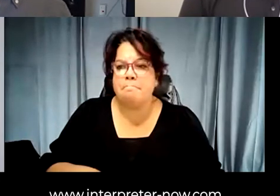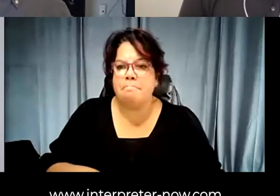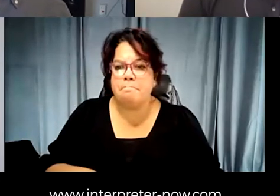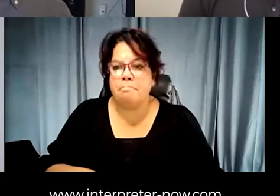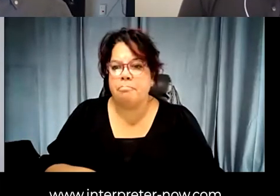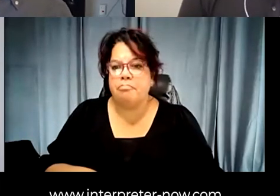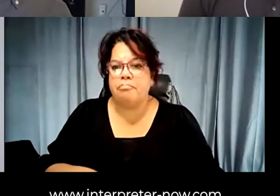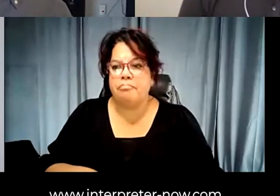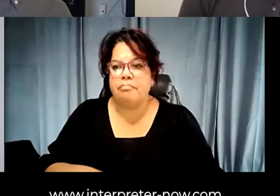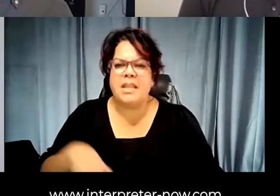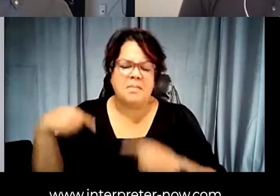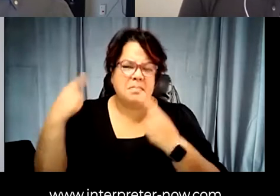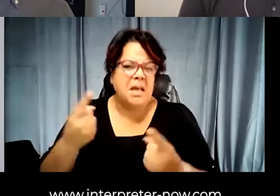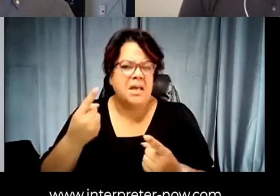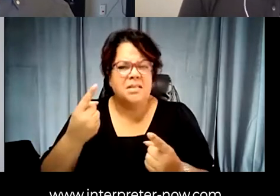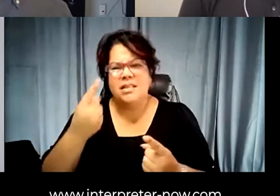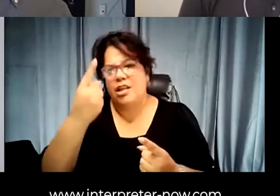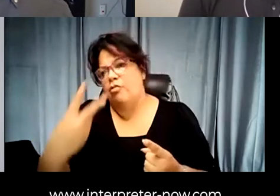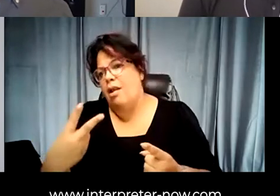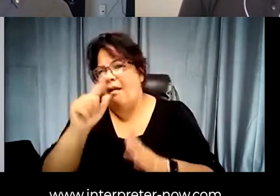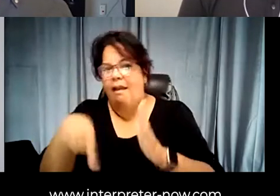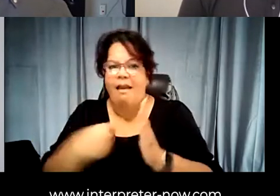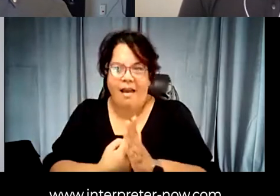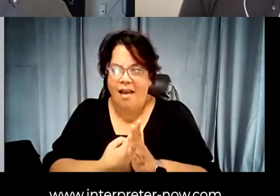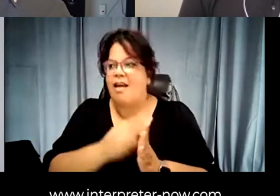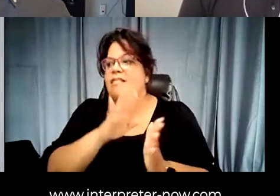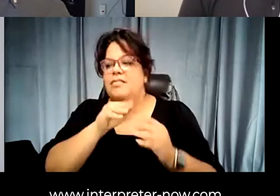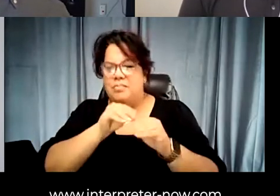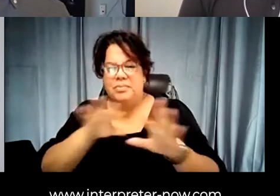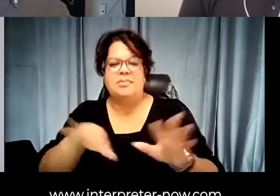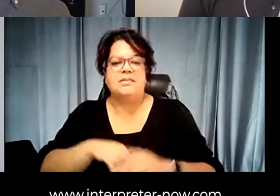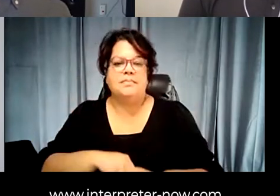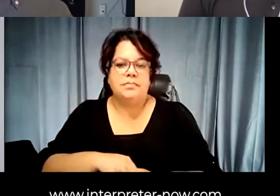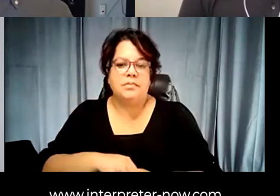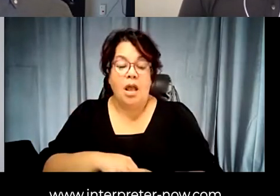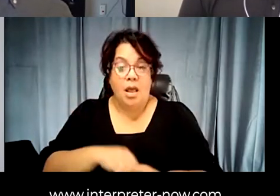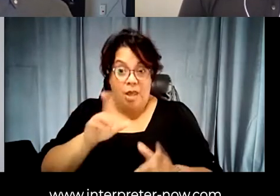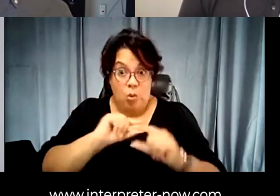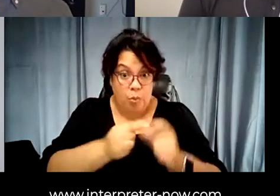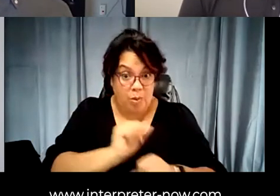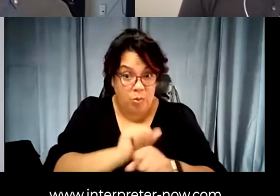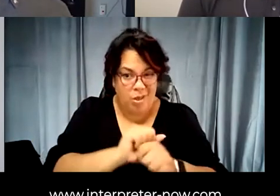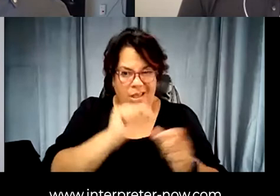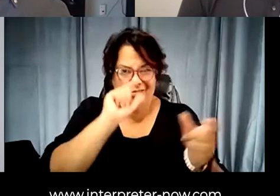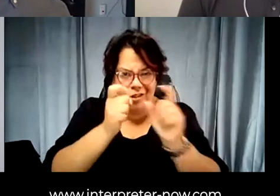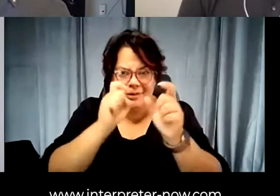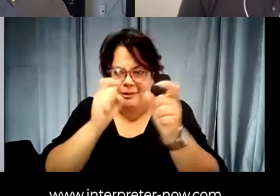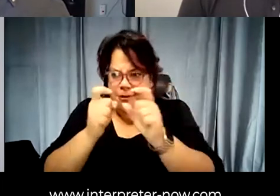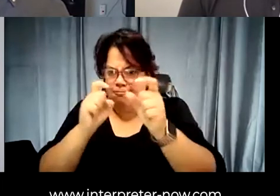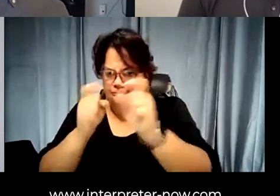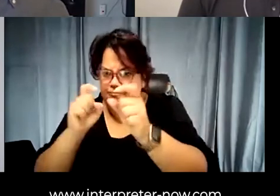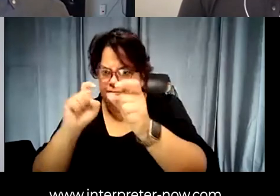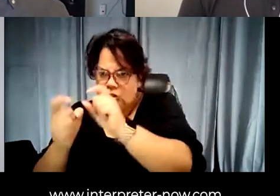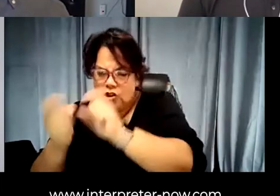Over the past, you know, year and a half or so, in the group that I was in, we went through constant change. There were just a lot of just moving pieces to